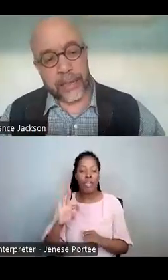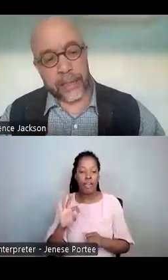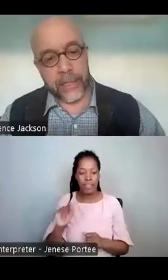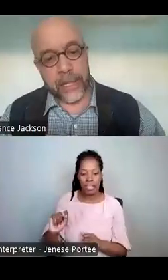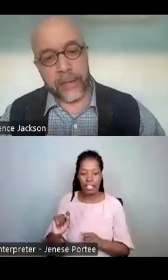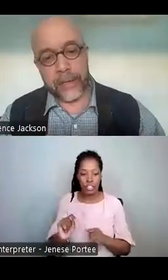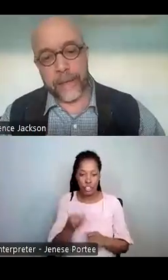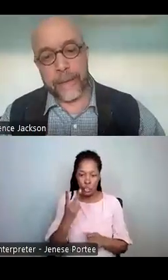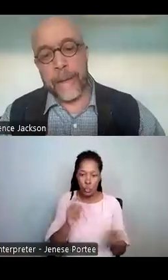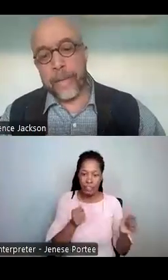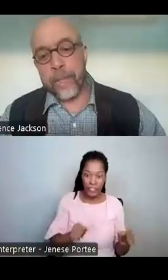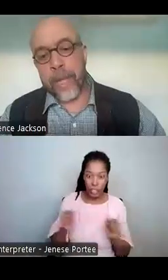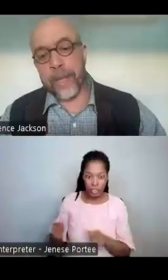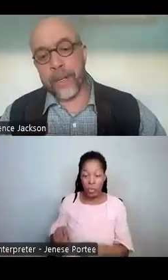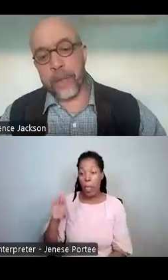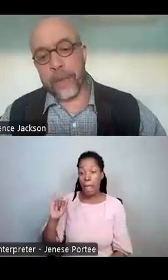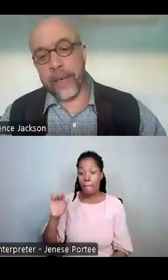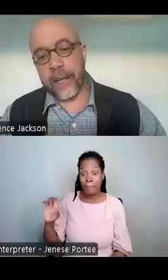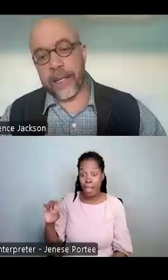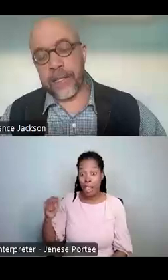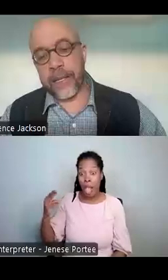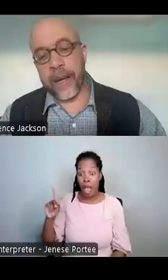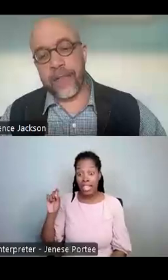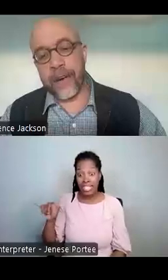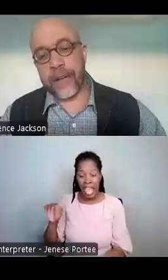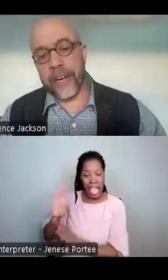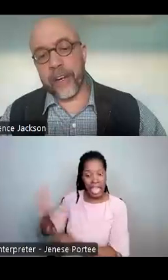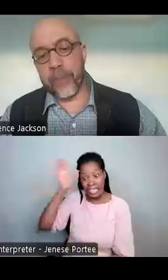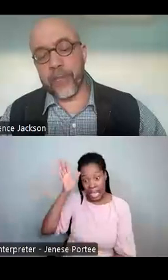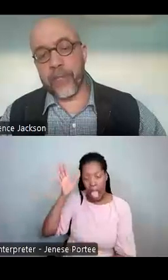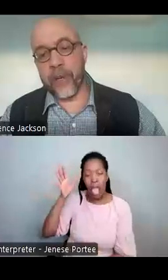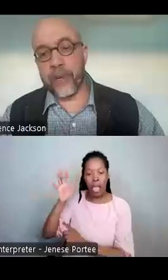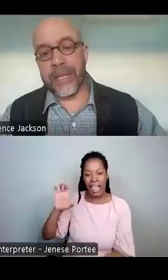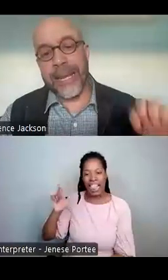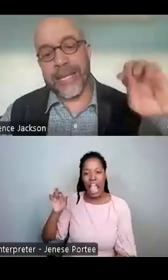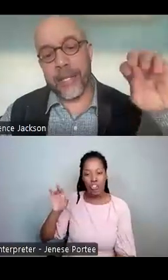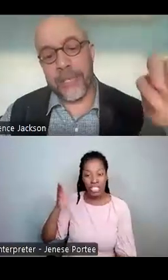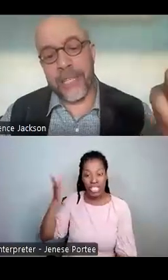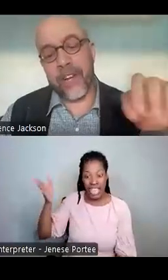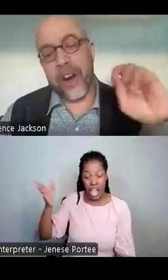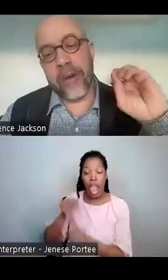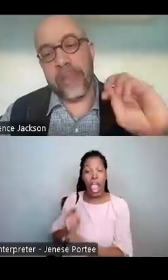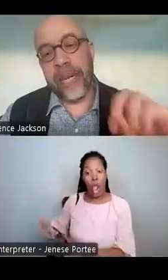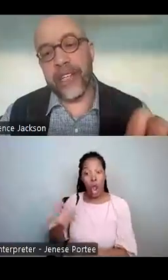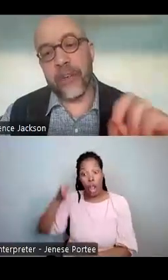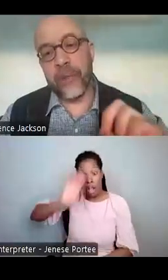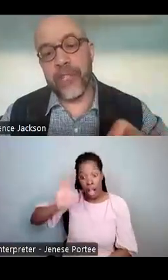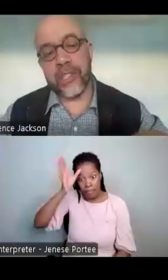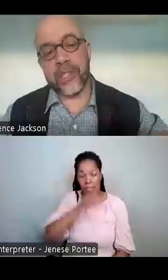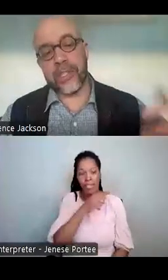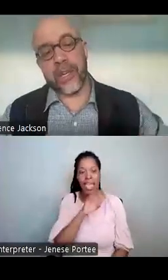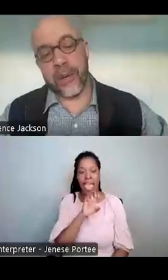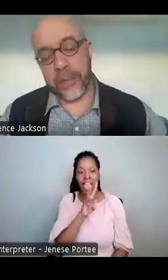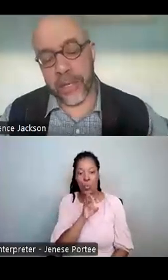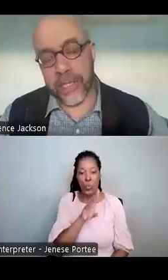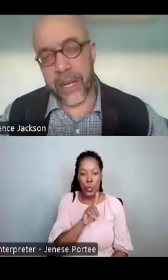dad, Clarence Holiday, and there's Billie Holiday's godfather, Elmer Snowden. So these are major